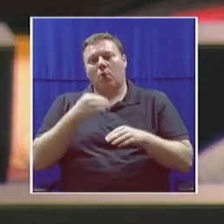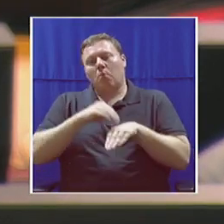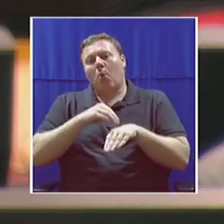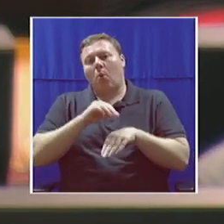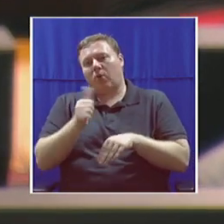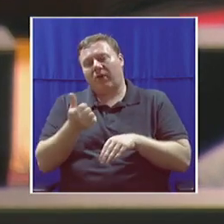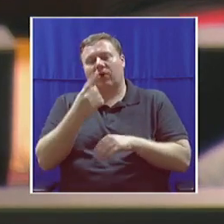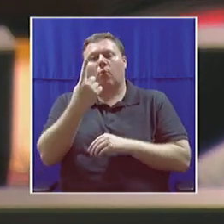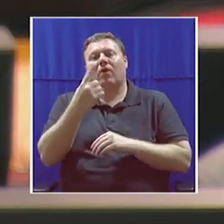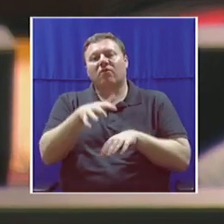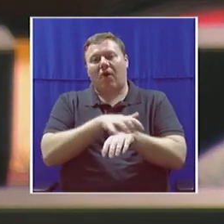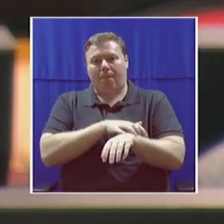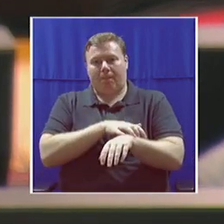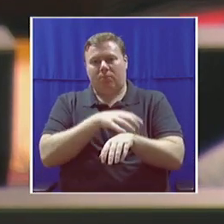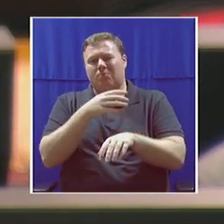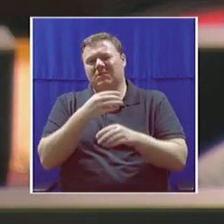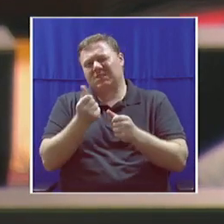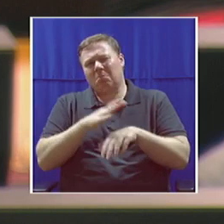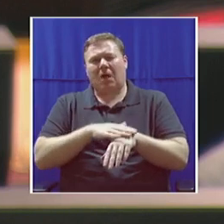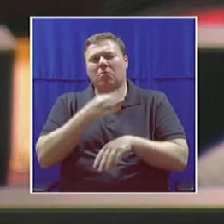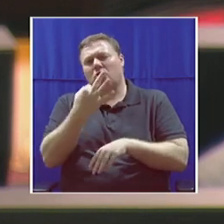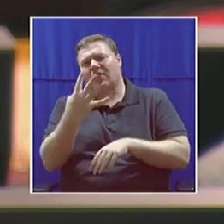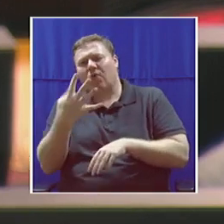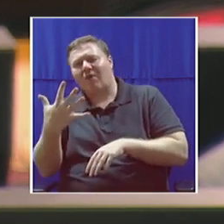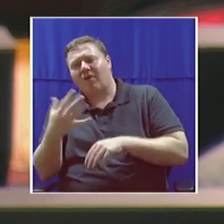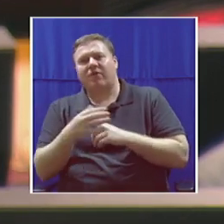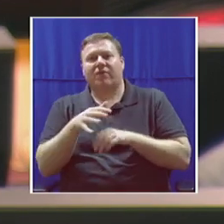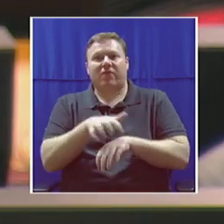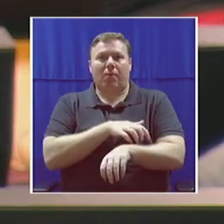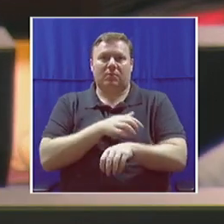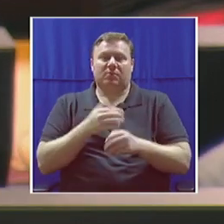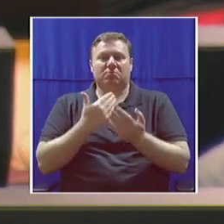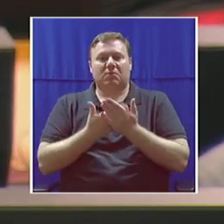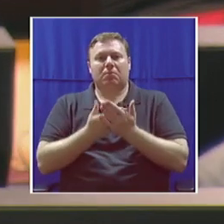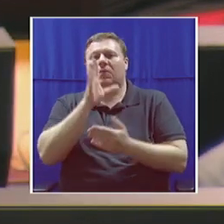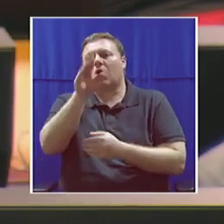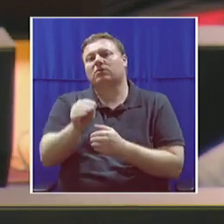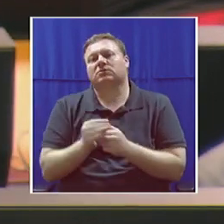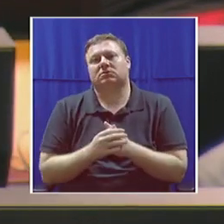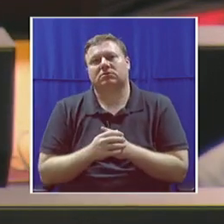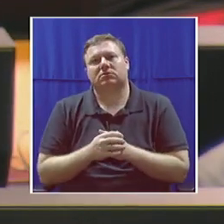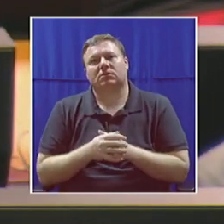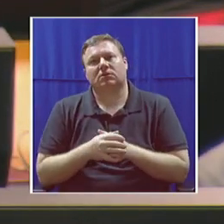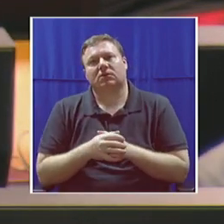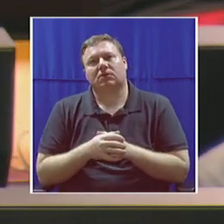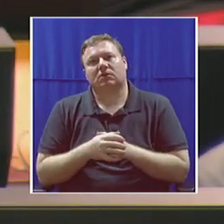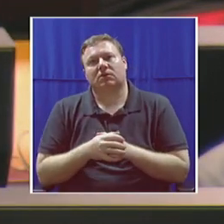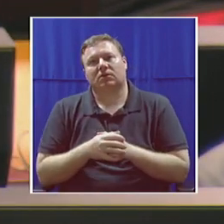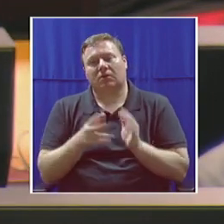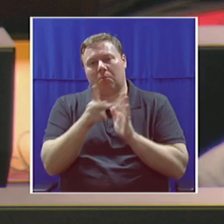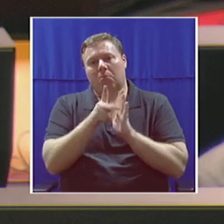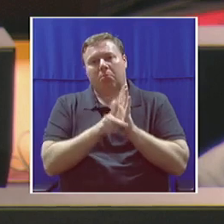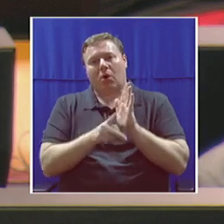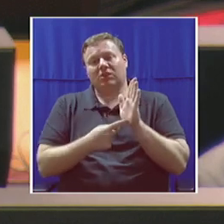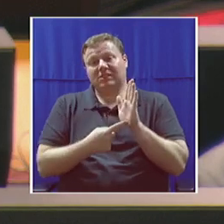cases 3 four five Farms um if I may ask is there a policy now in